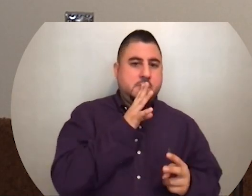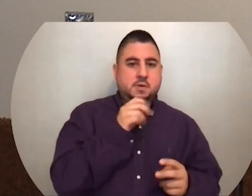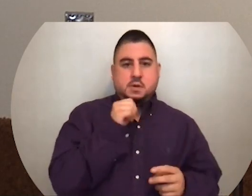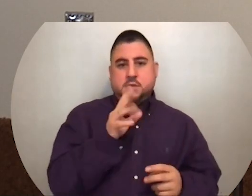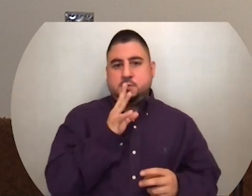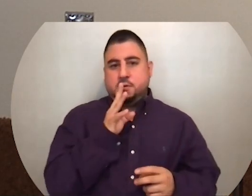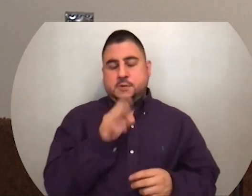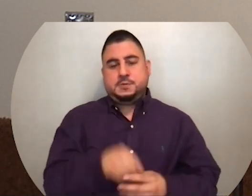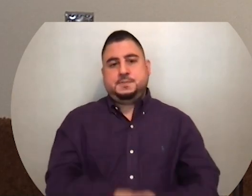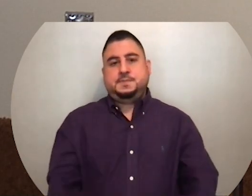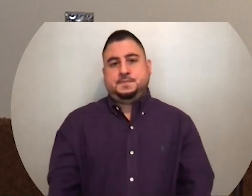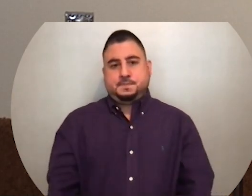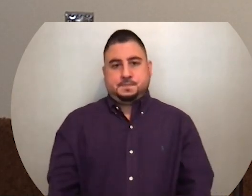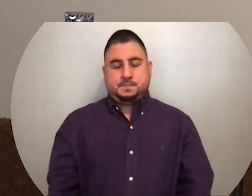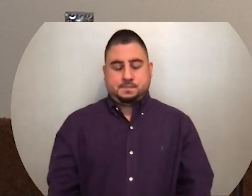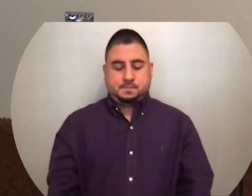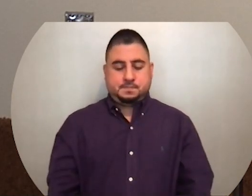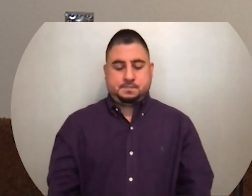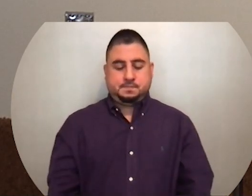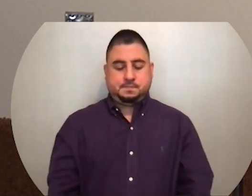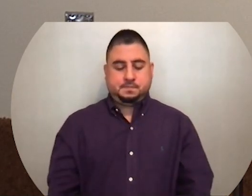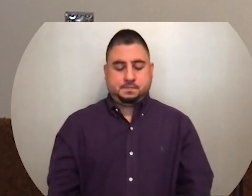in your hearts.